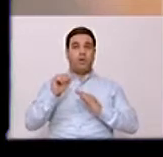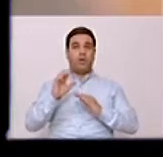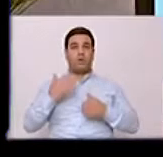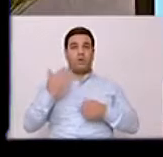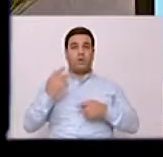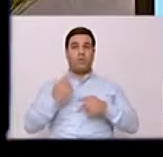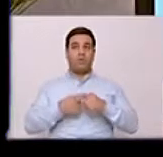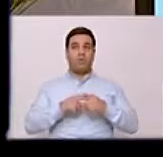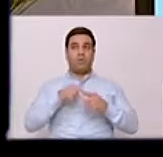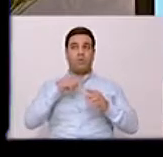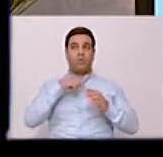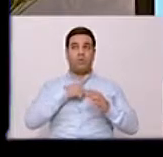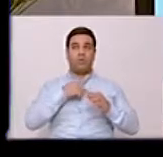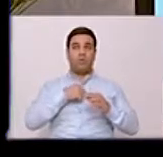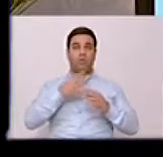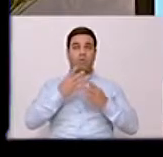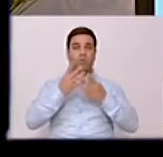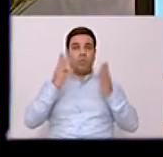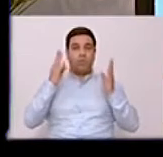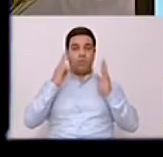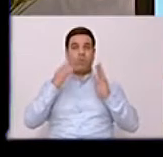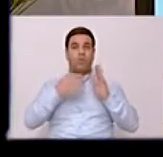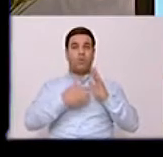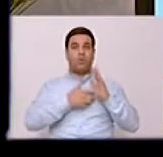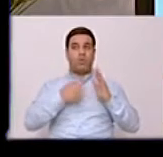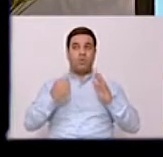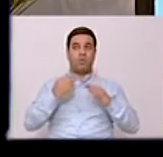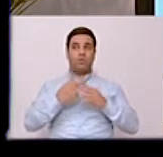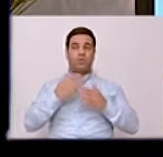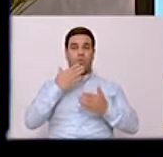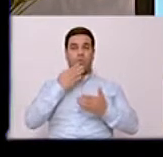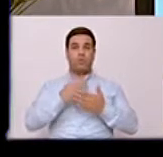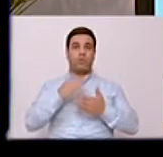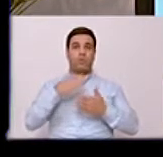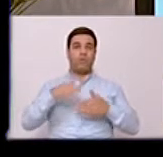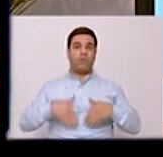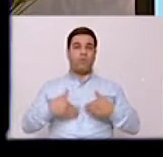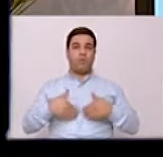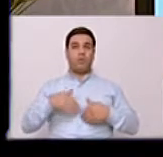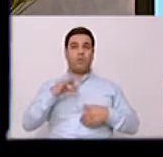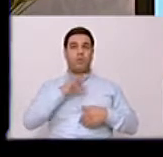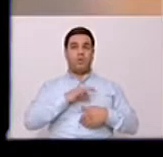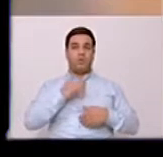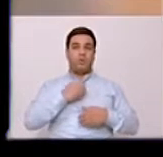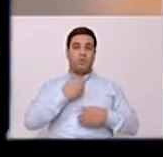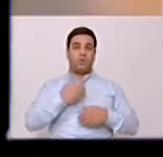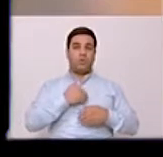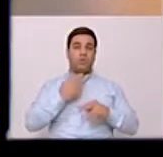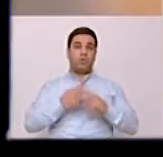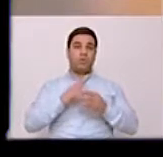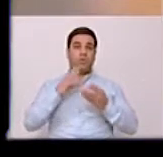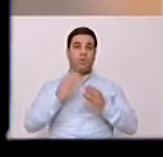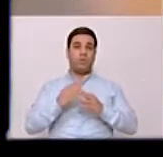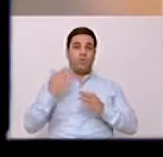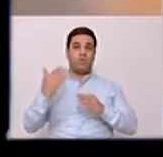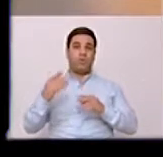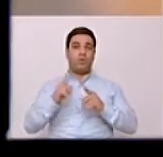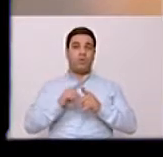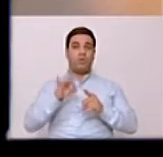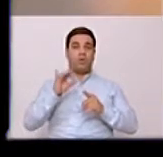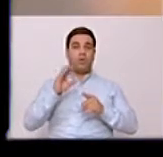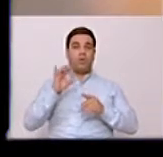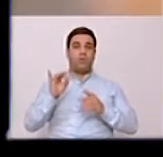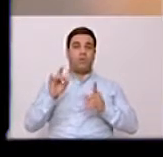Abulfayzxonning qo'ynidan podshohlik muhrini olib, o'z foydasiga ishlatmoqchi bo'ladi. Alal oqibat u ham Rahimbiyning